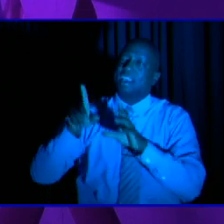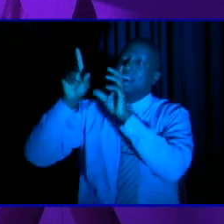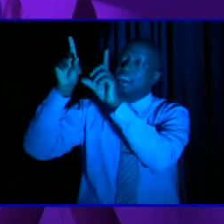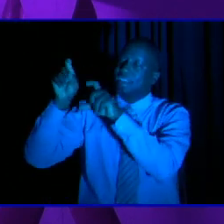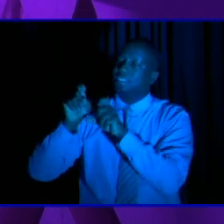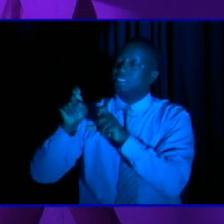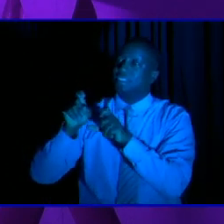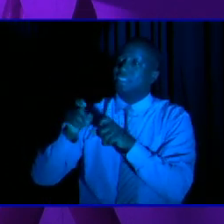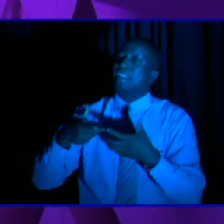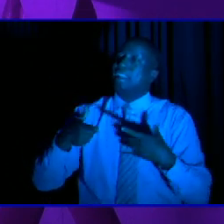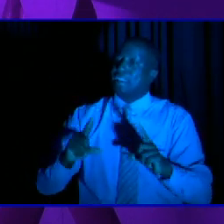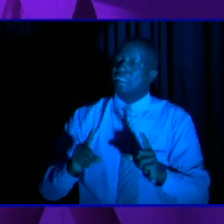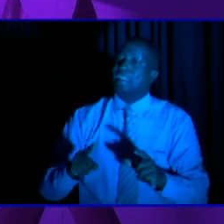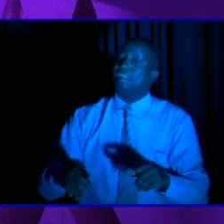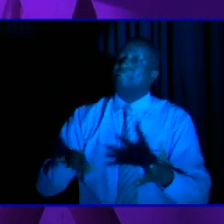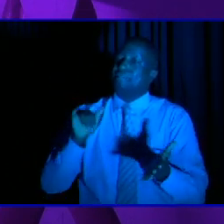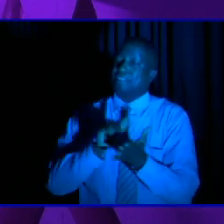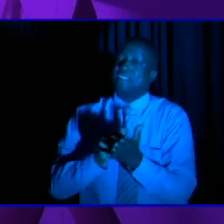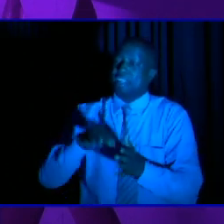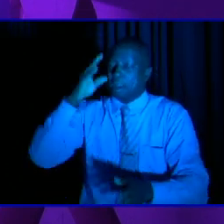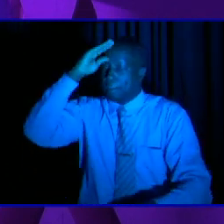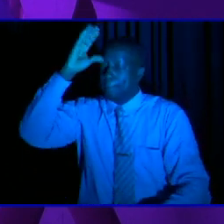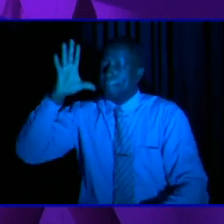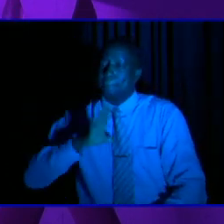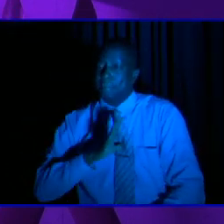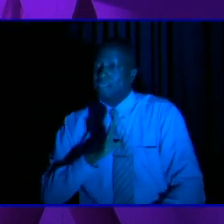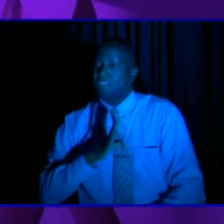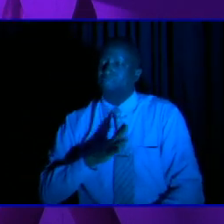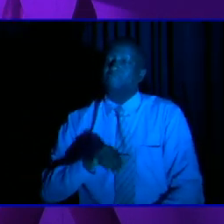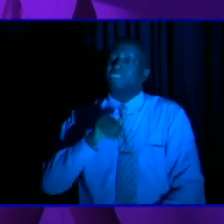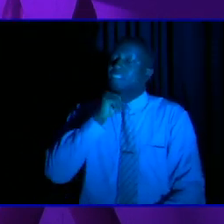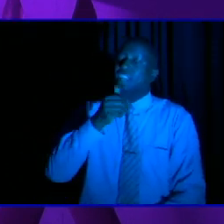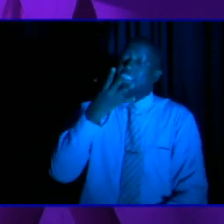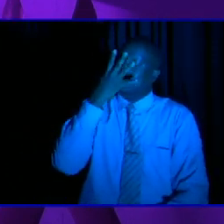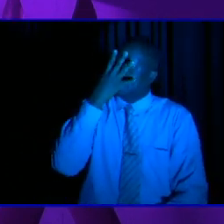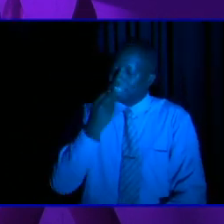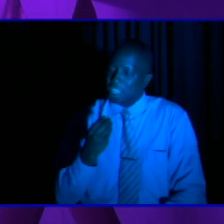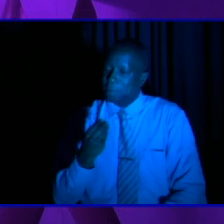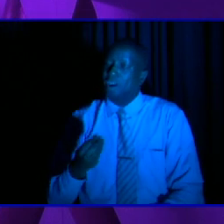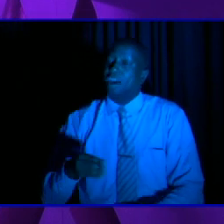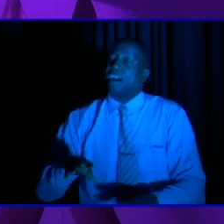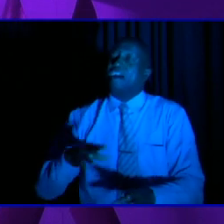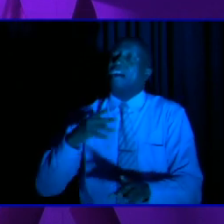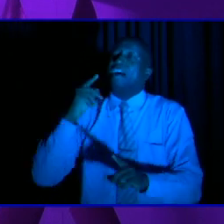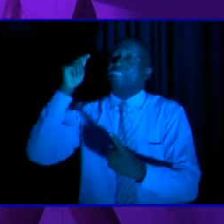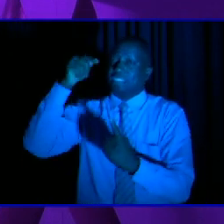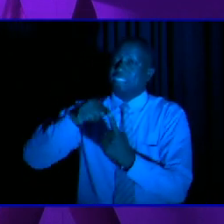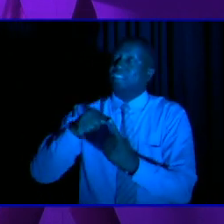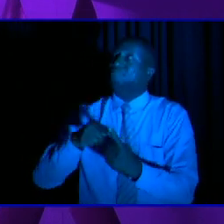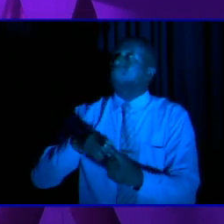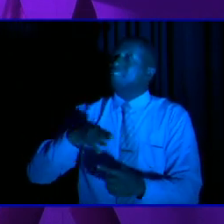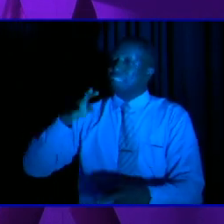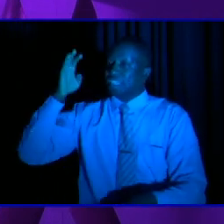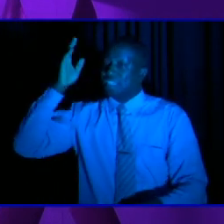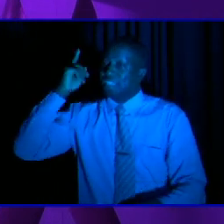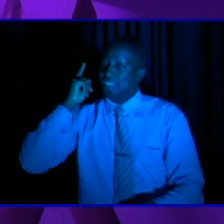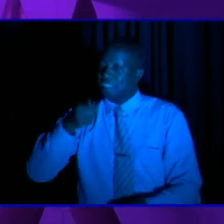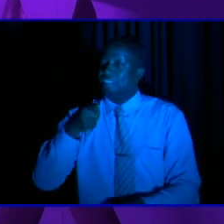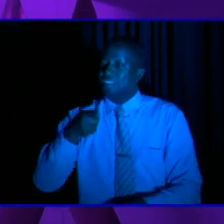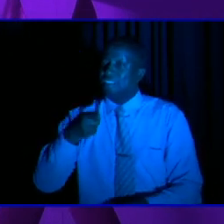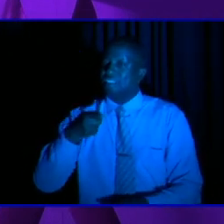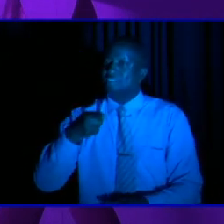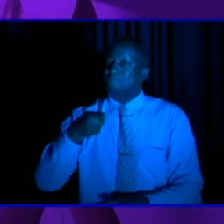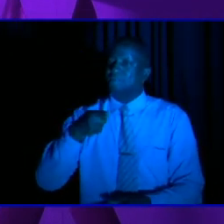let that man not rest tonight until his spirit finds rest in you. Let that woman not find peace